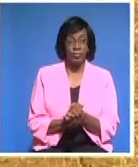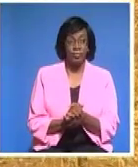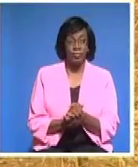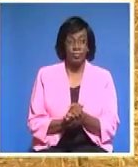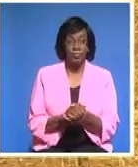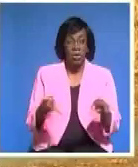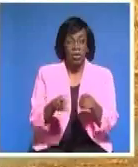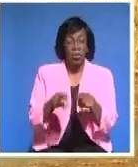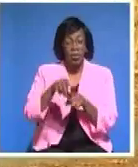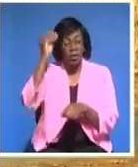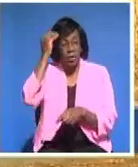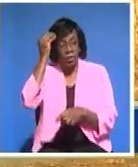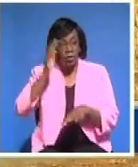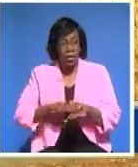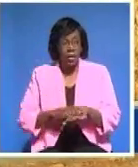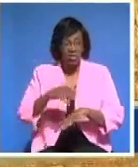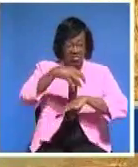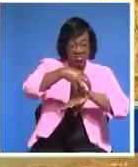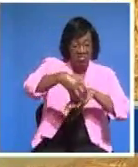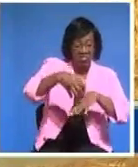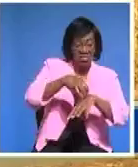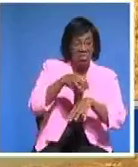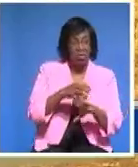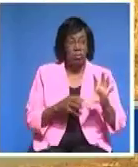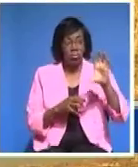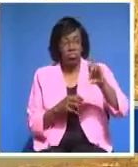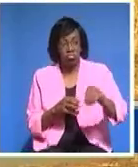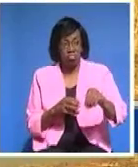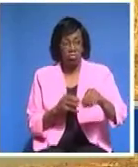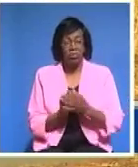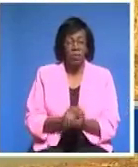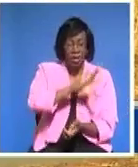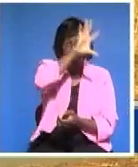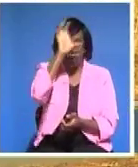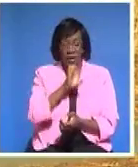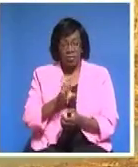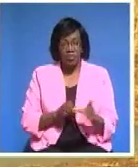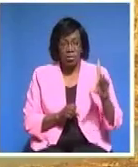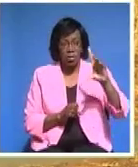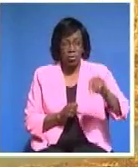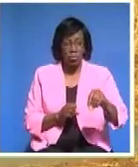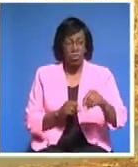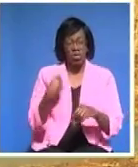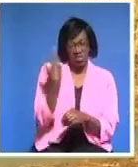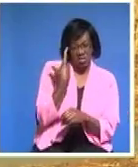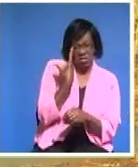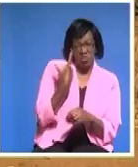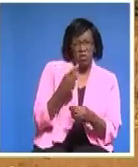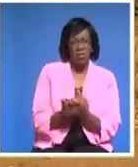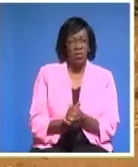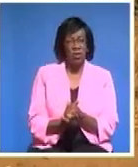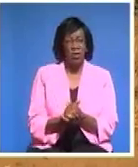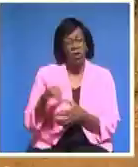Commonly known as the spotted or painted wolves, the African wild dog is probably the only wild animal